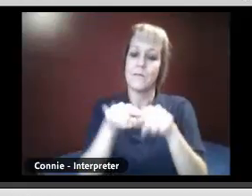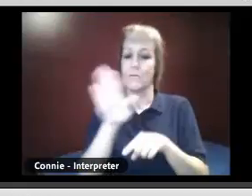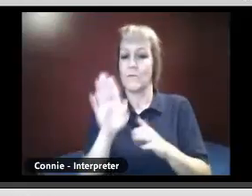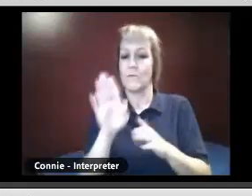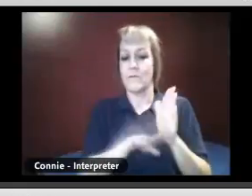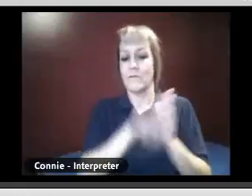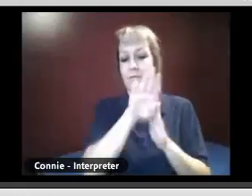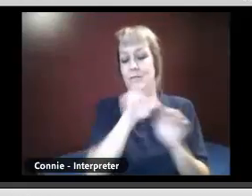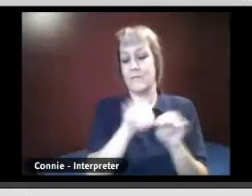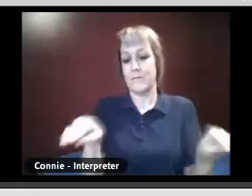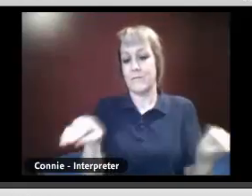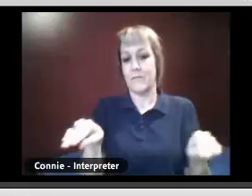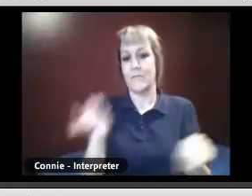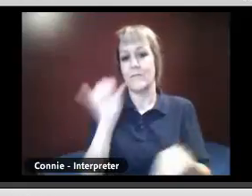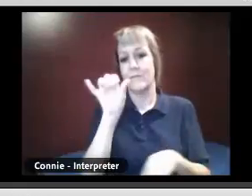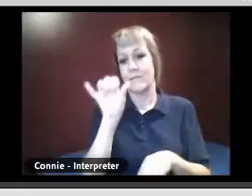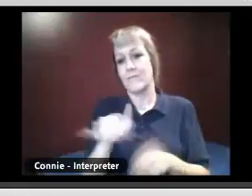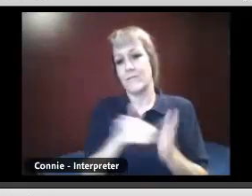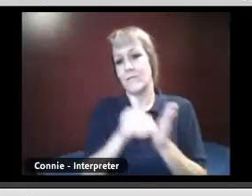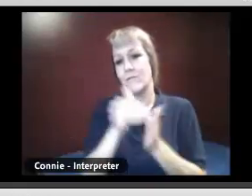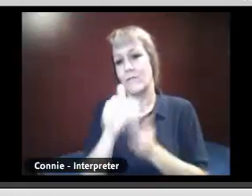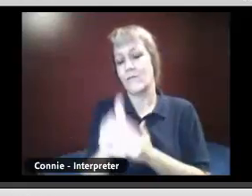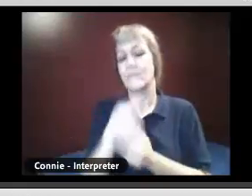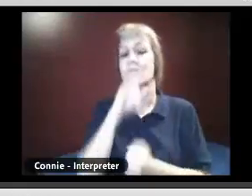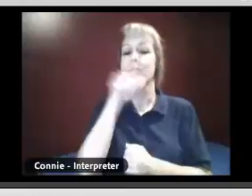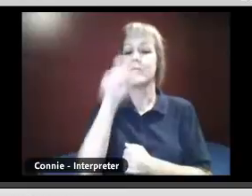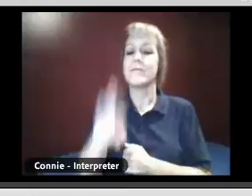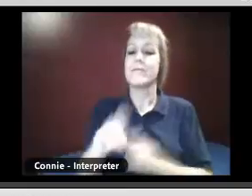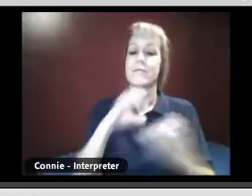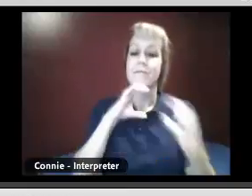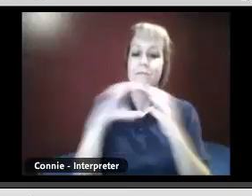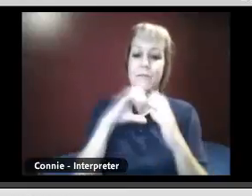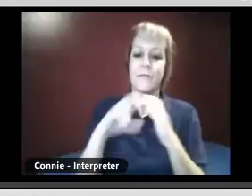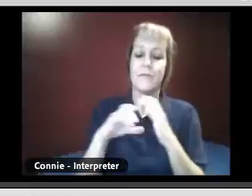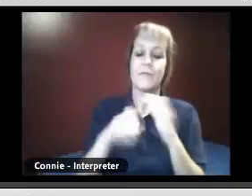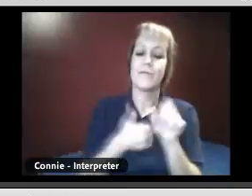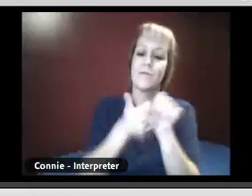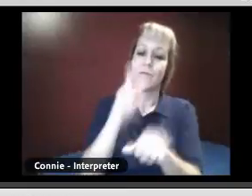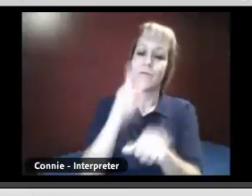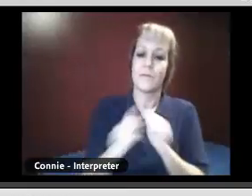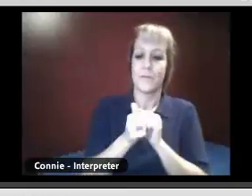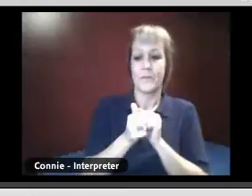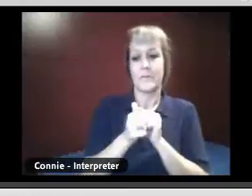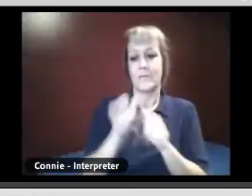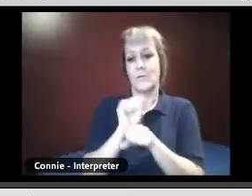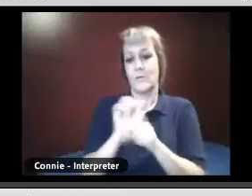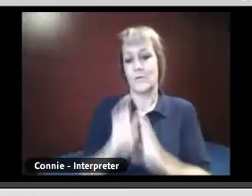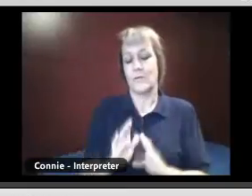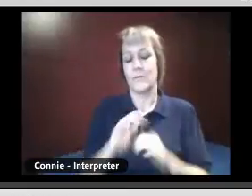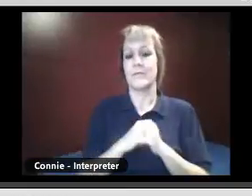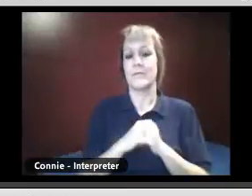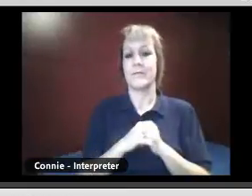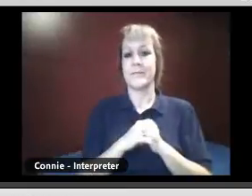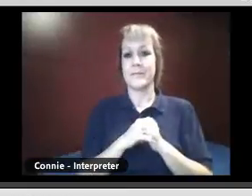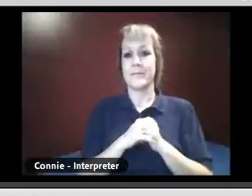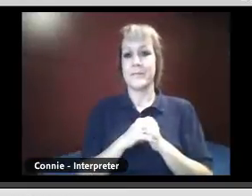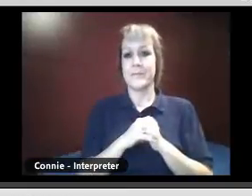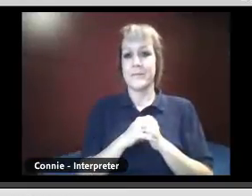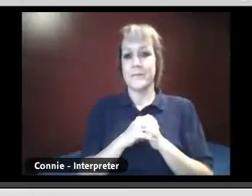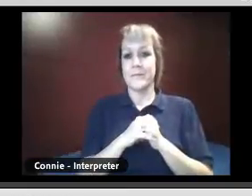level, it's going to say how often that we really do need to talk and follow up, and have these conversations with them. So it